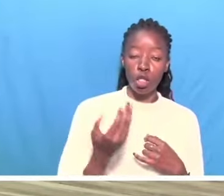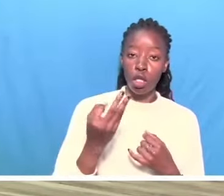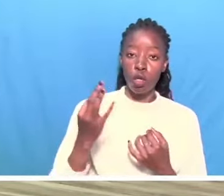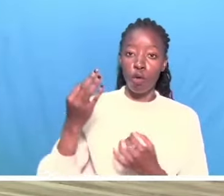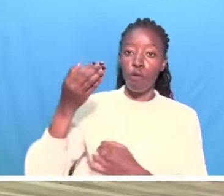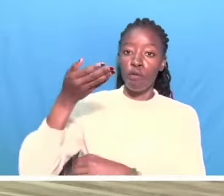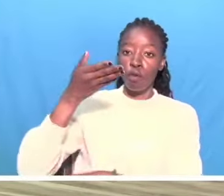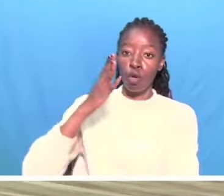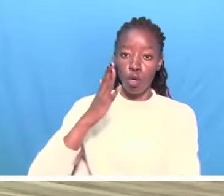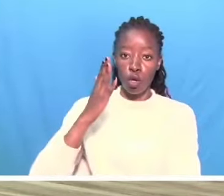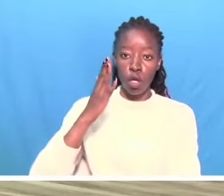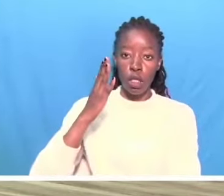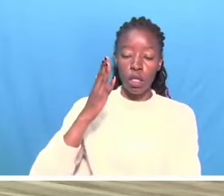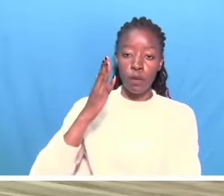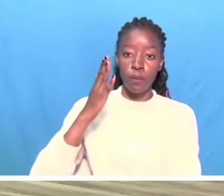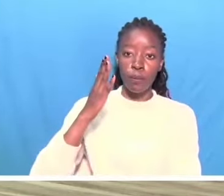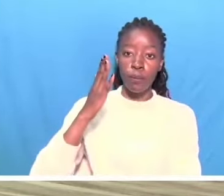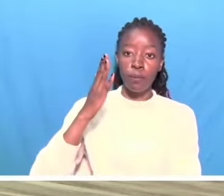people, and